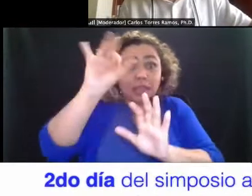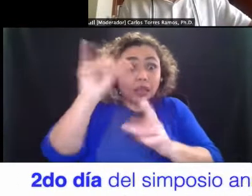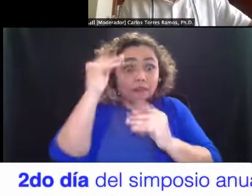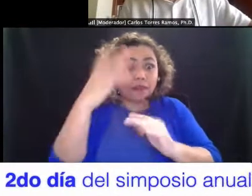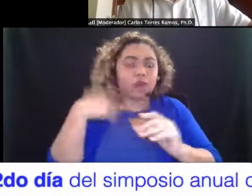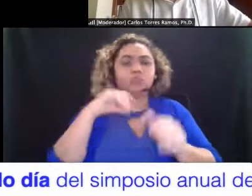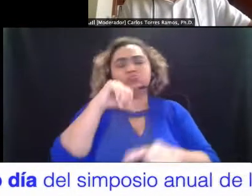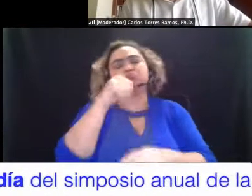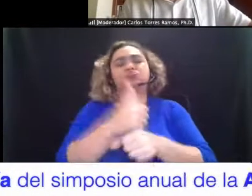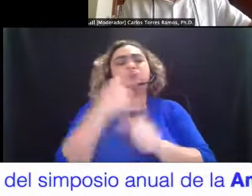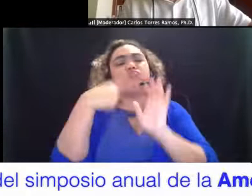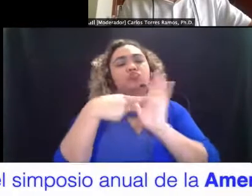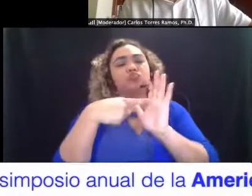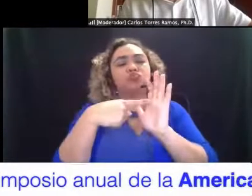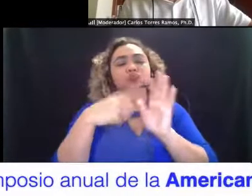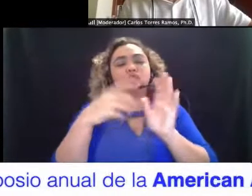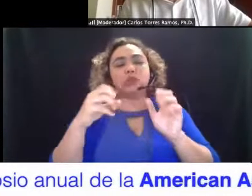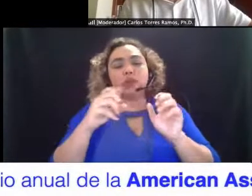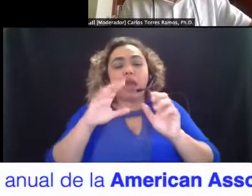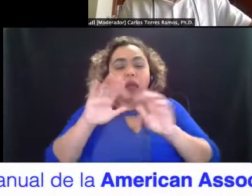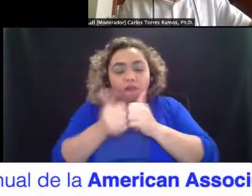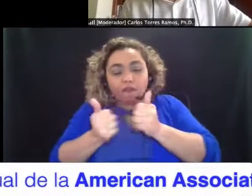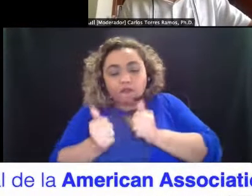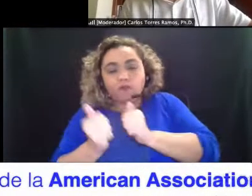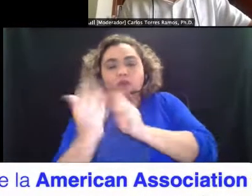establish strategies regarding